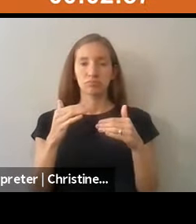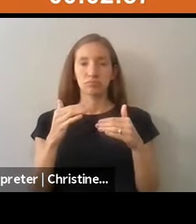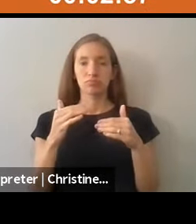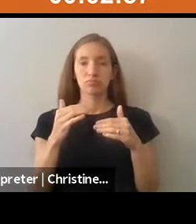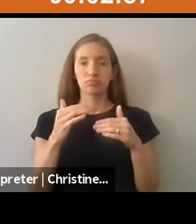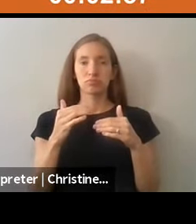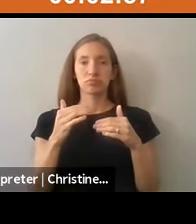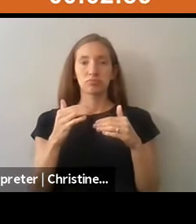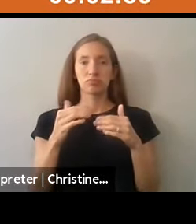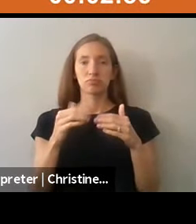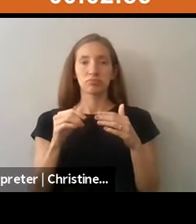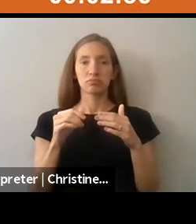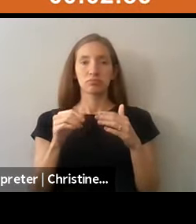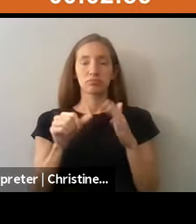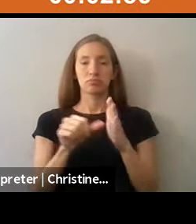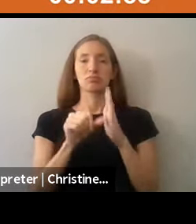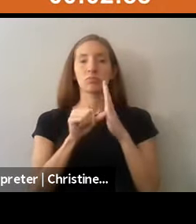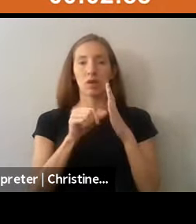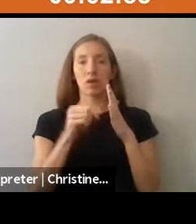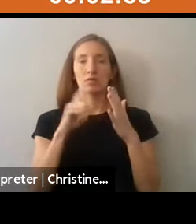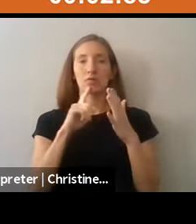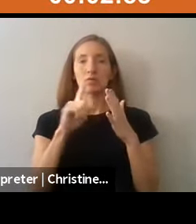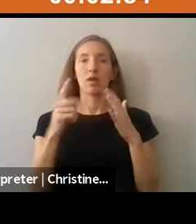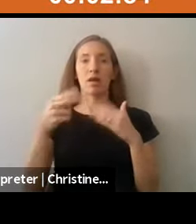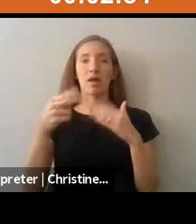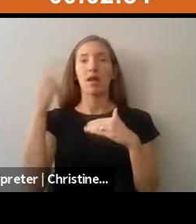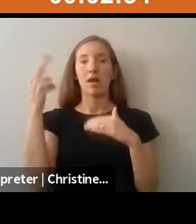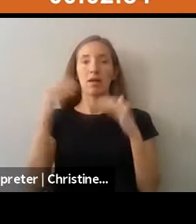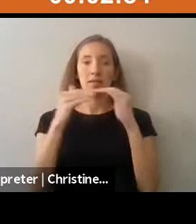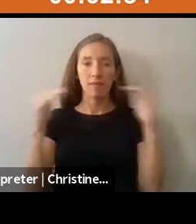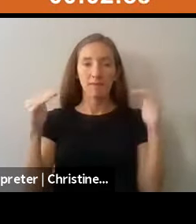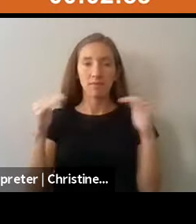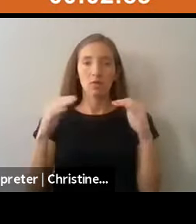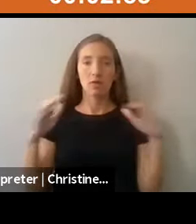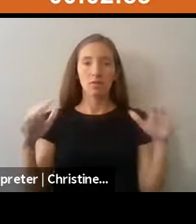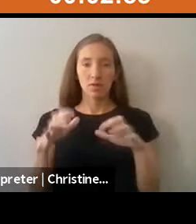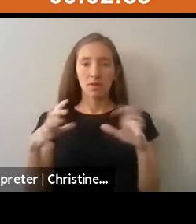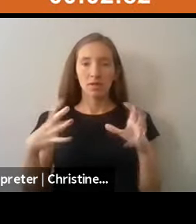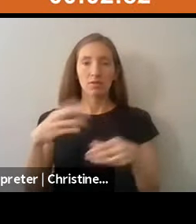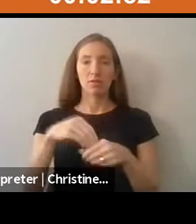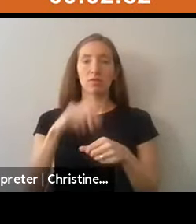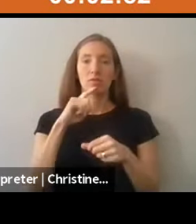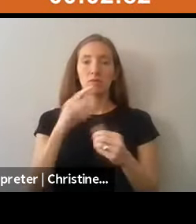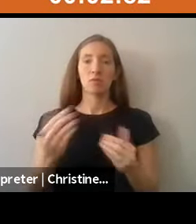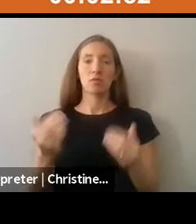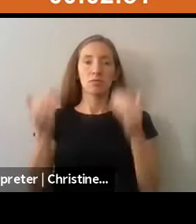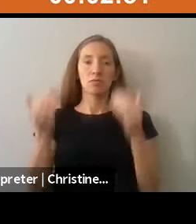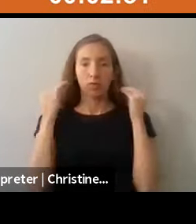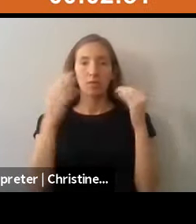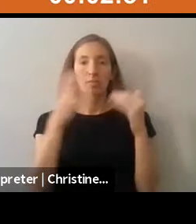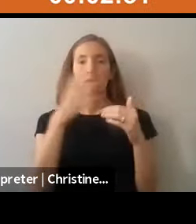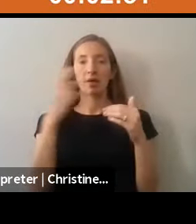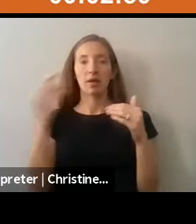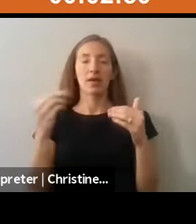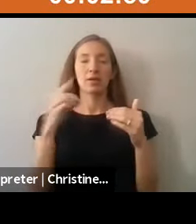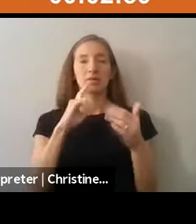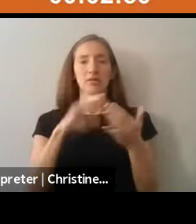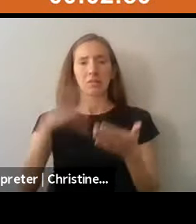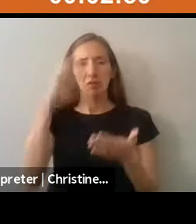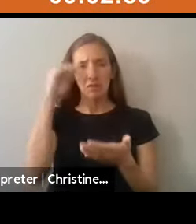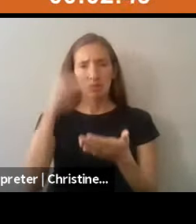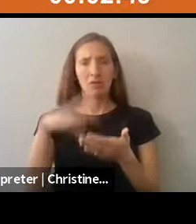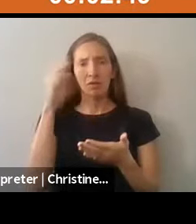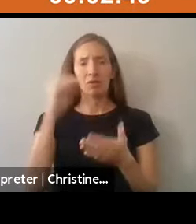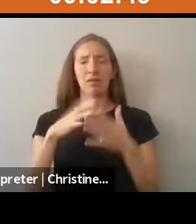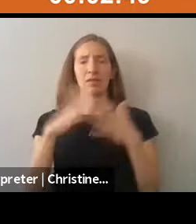quite overwhelming in sense of learning and lots of ideas that I think also as a society, we can pick on it